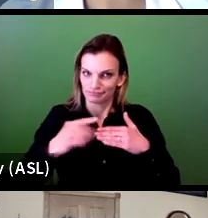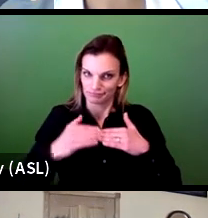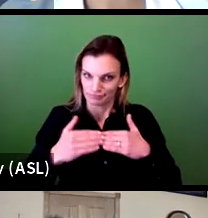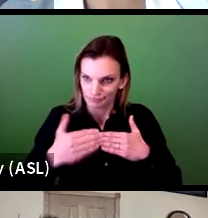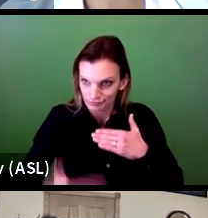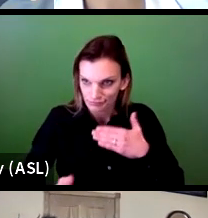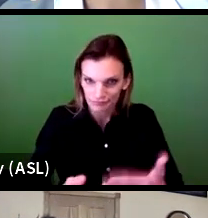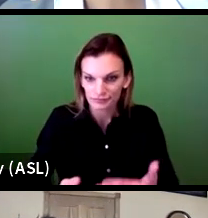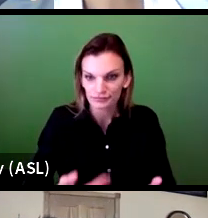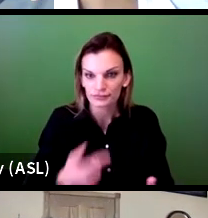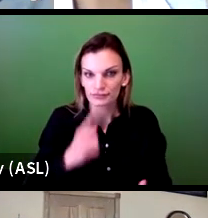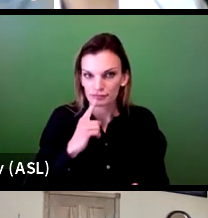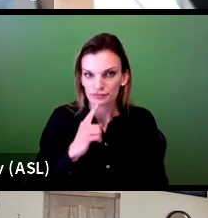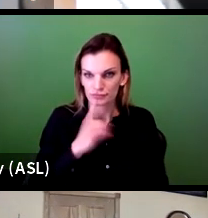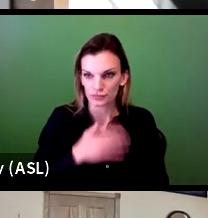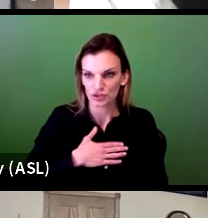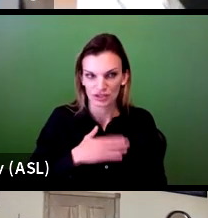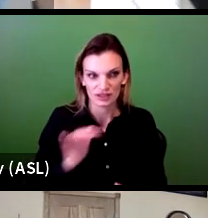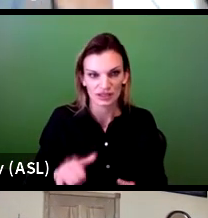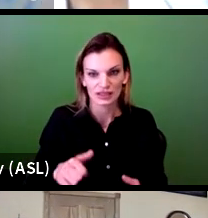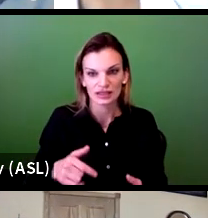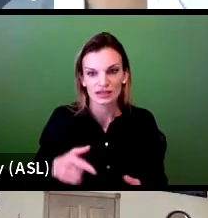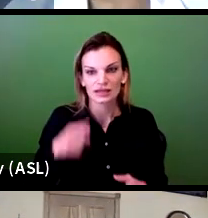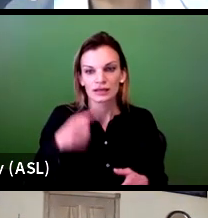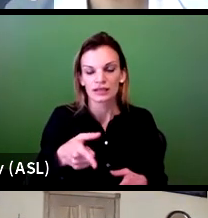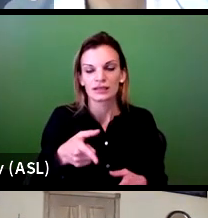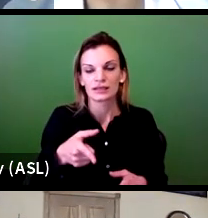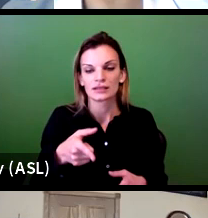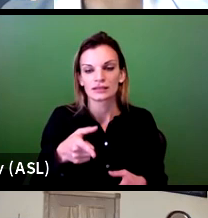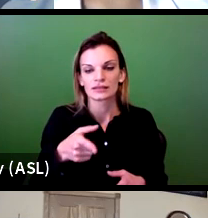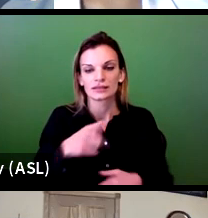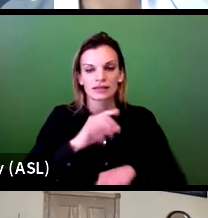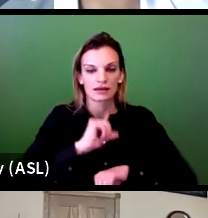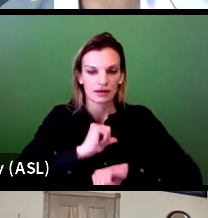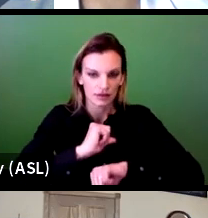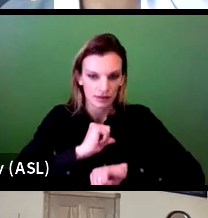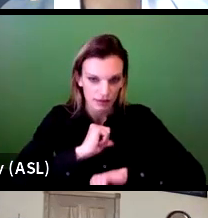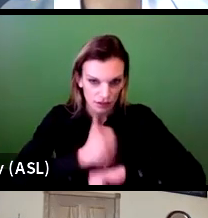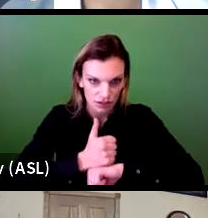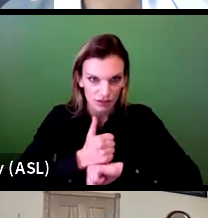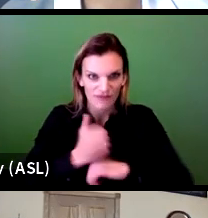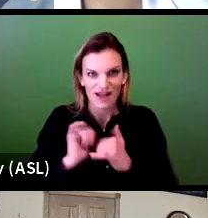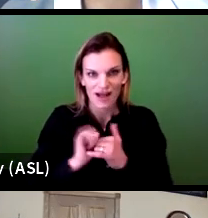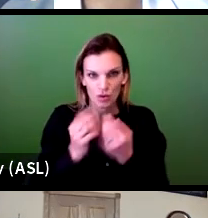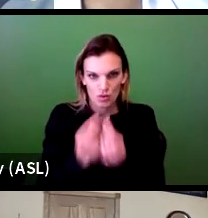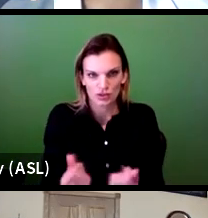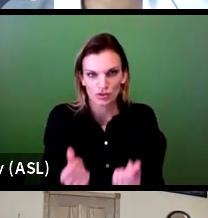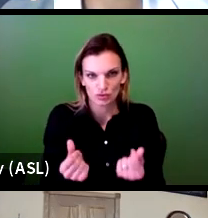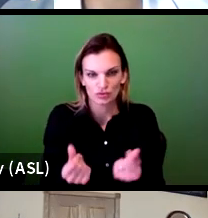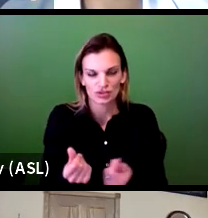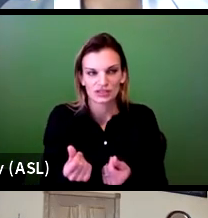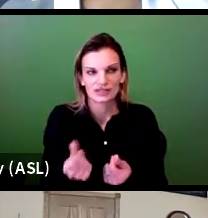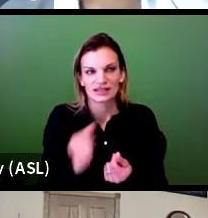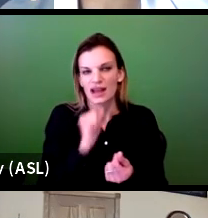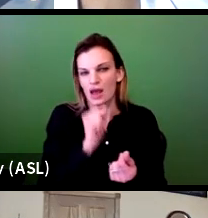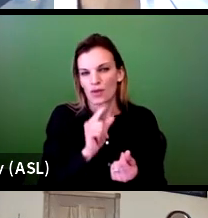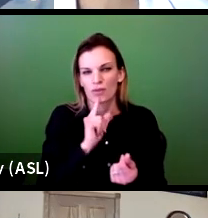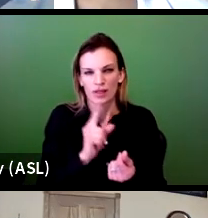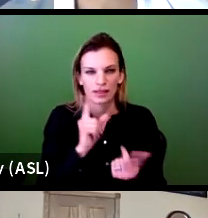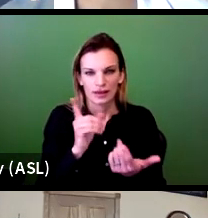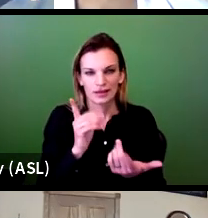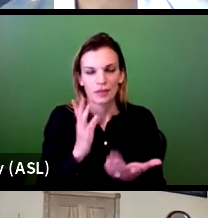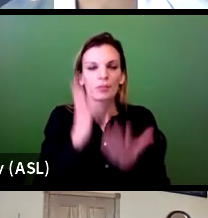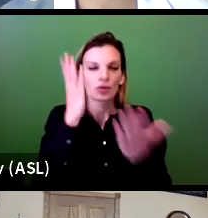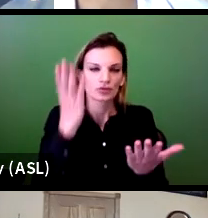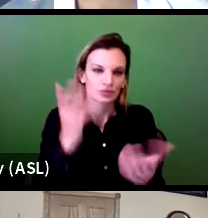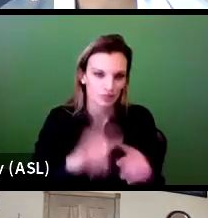I would appreciate it. It's formatted more so in the format of a resolution instead of a motion, but I